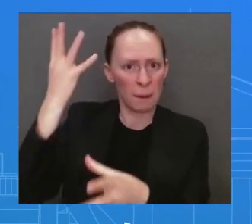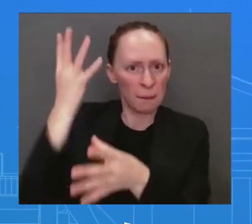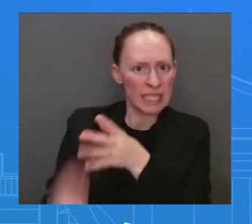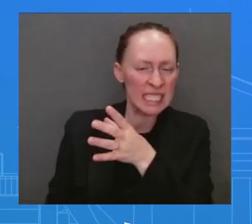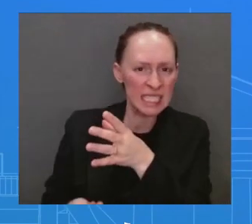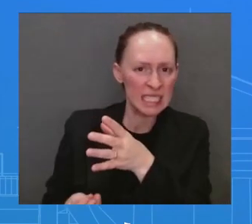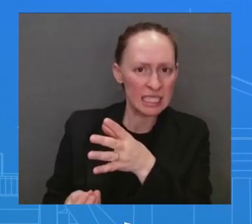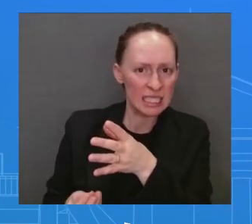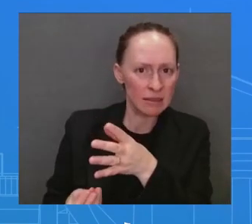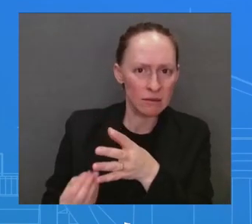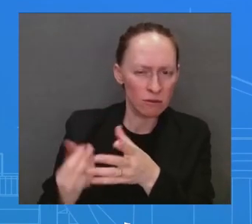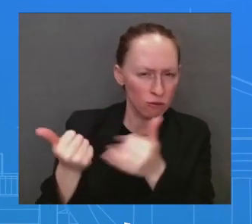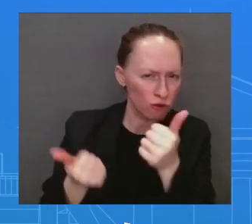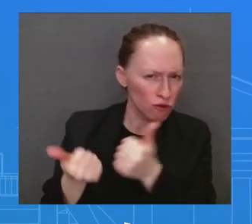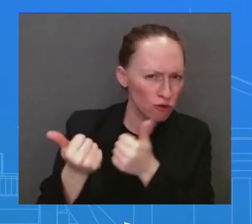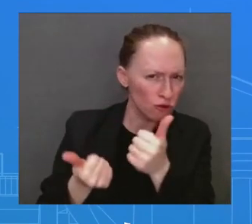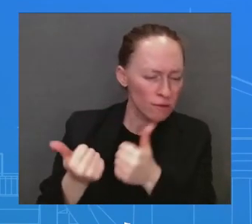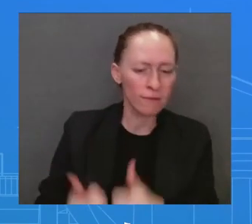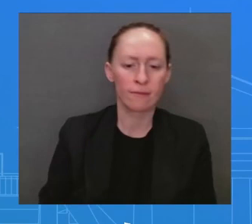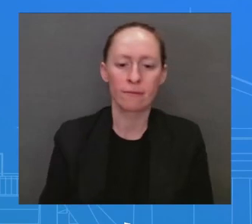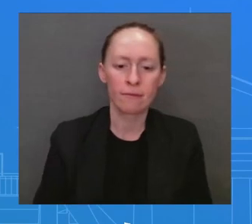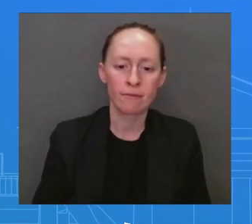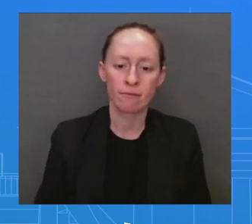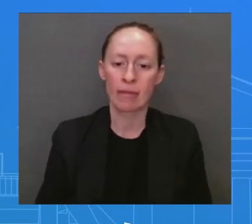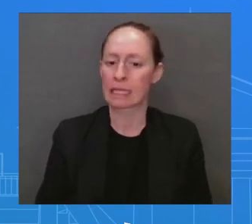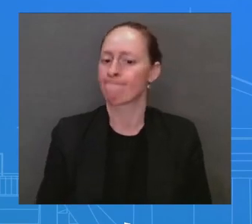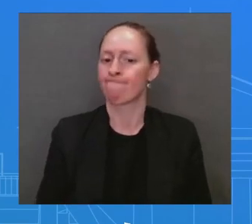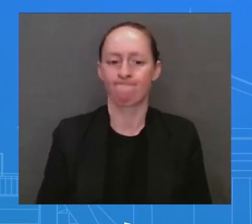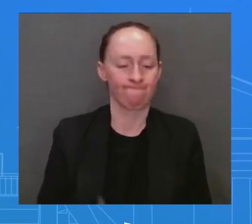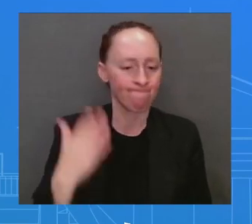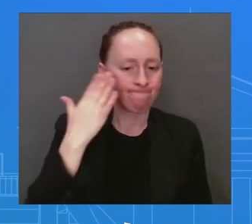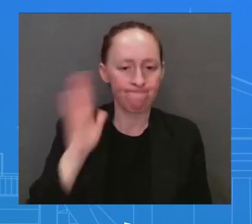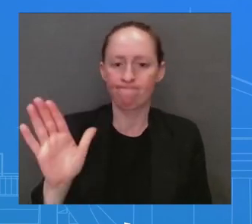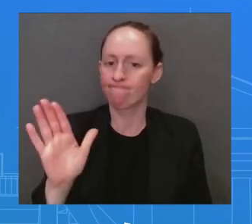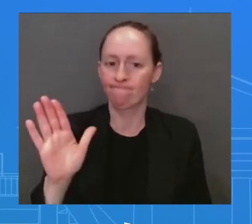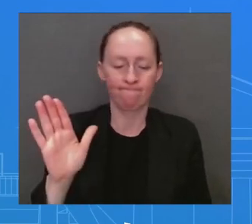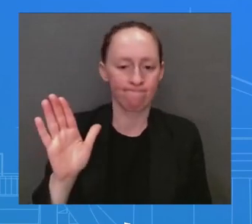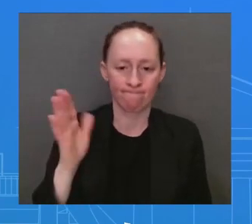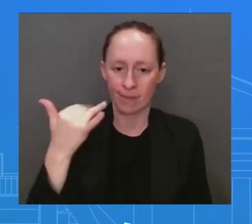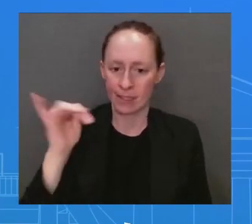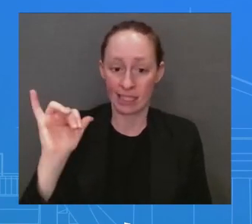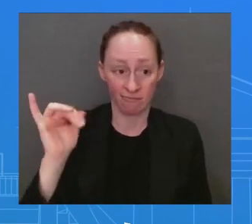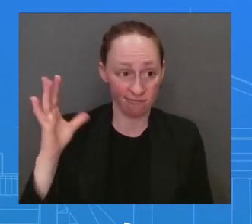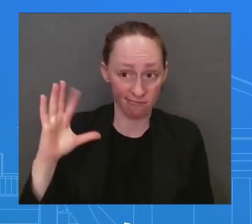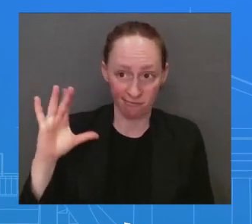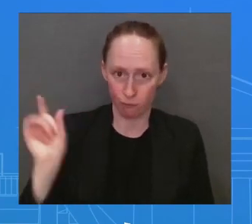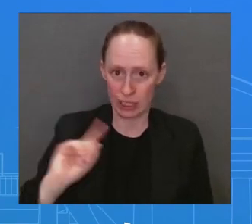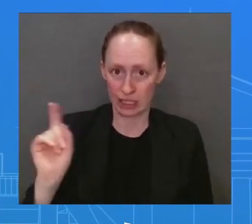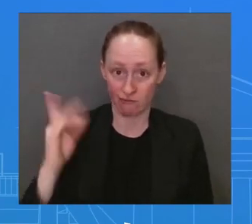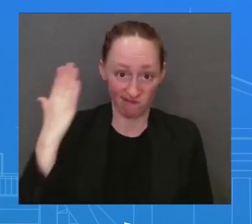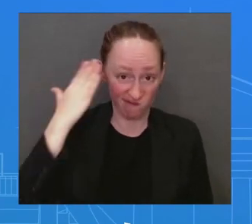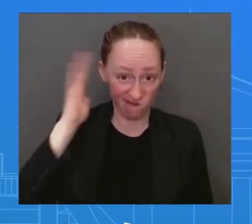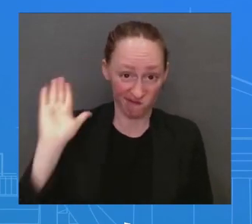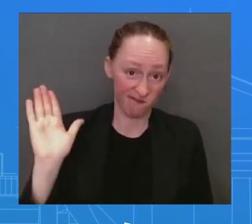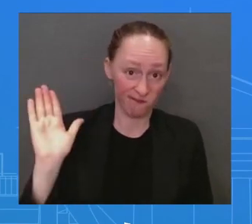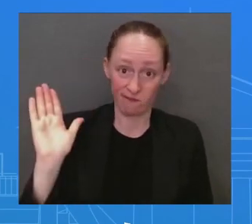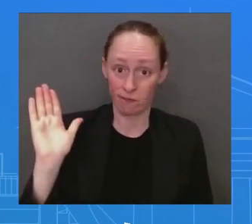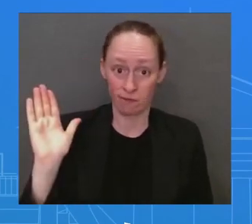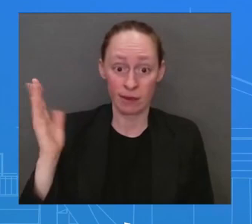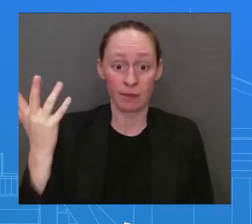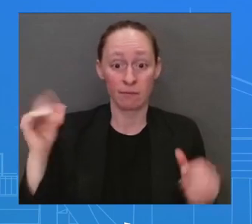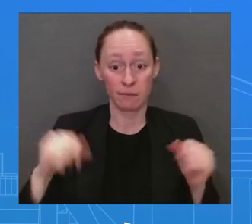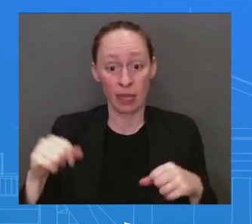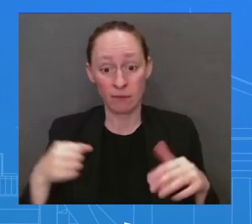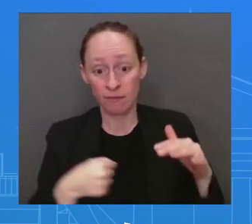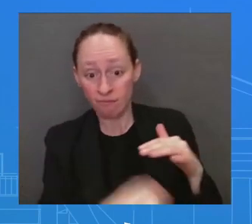What's the percentage? We don't know. They're not accounted for. Some could be hostages. Some could unfortunately be dead. We don't